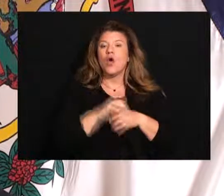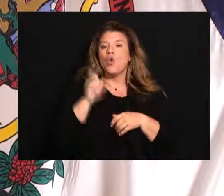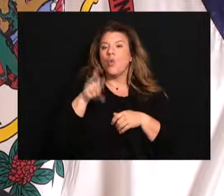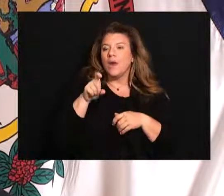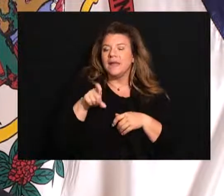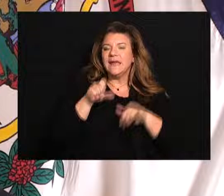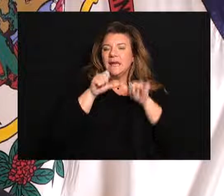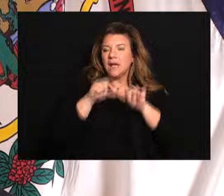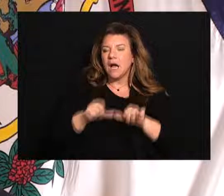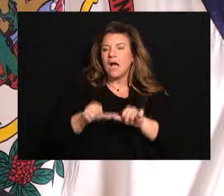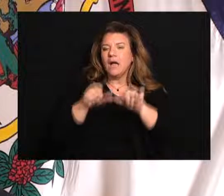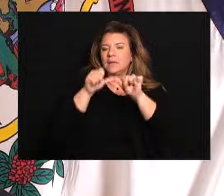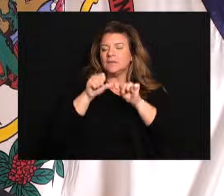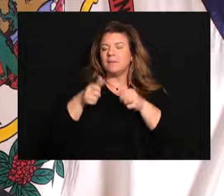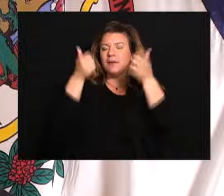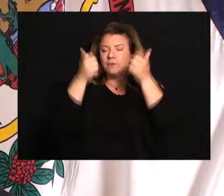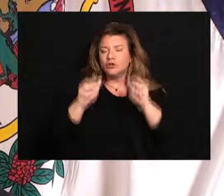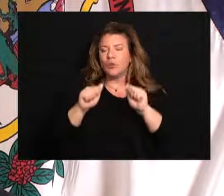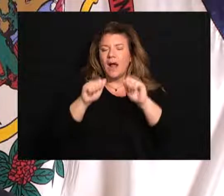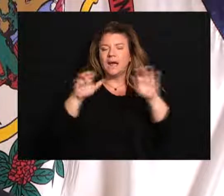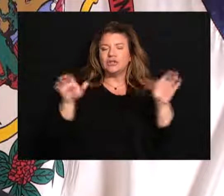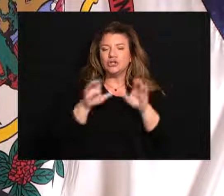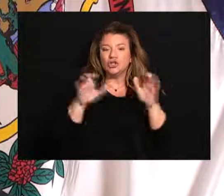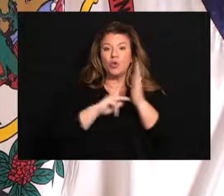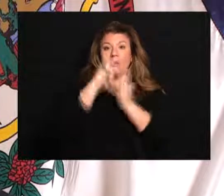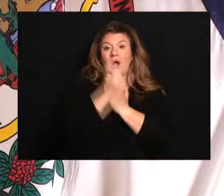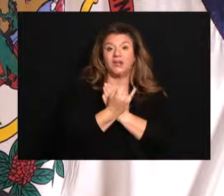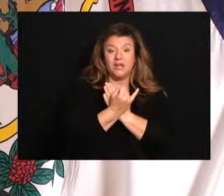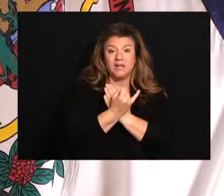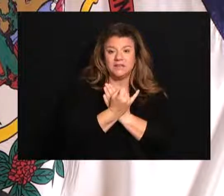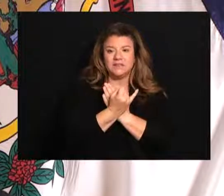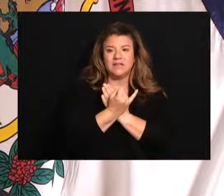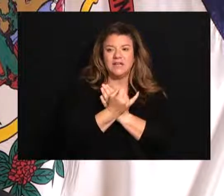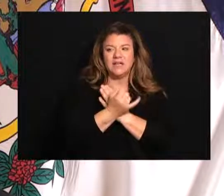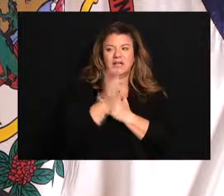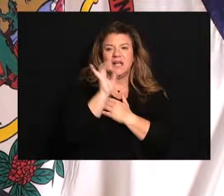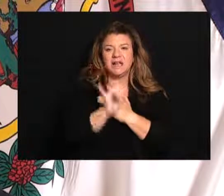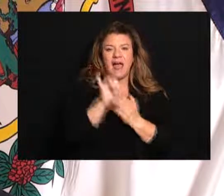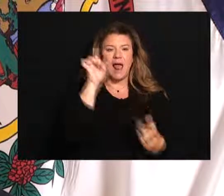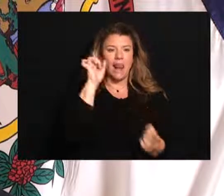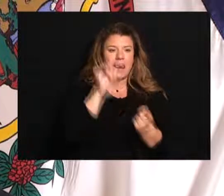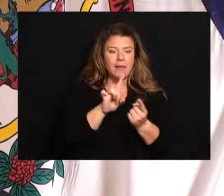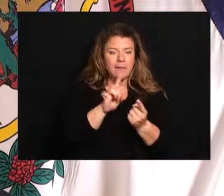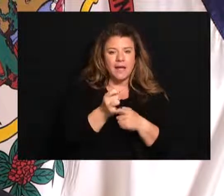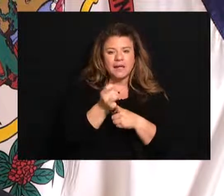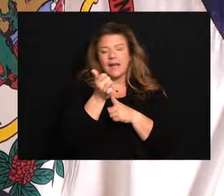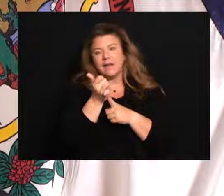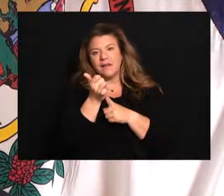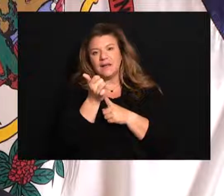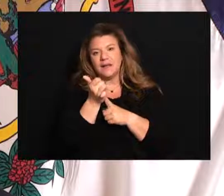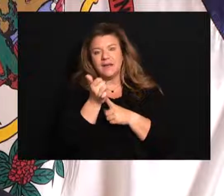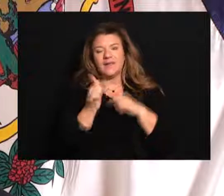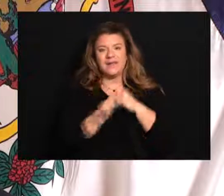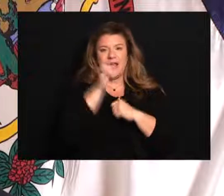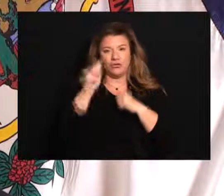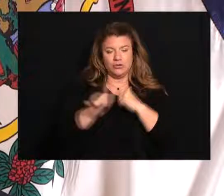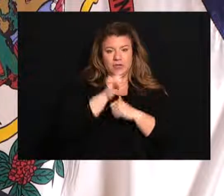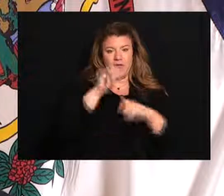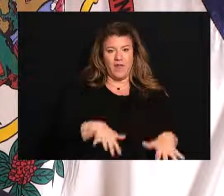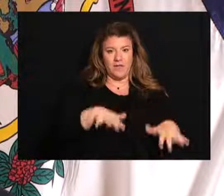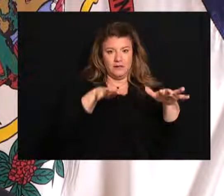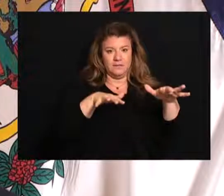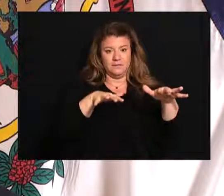be trying to do projects that diminish or eliminate, the dangers of flooding,